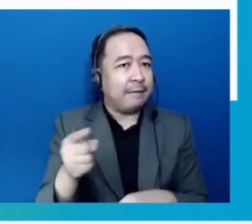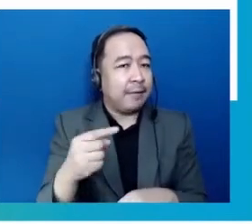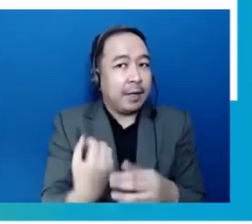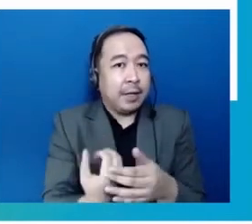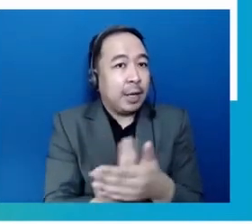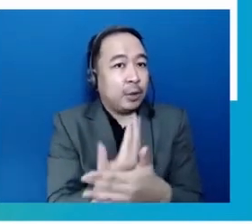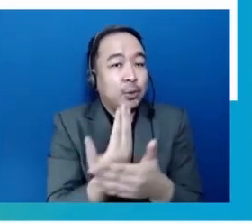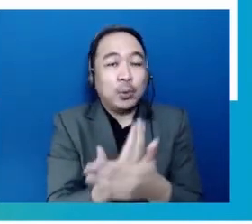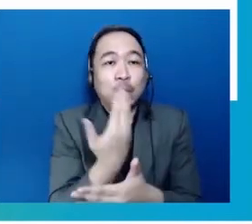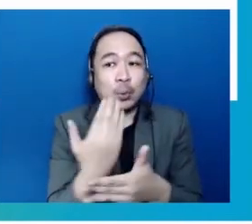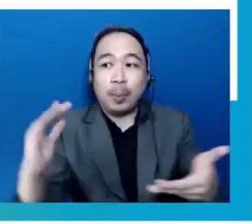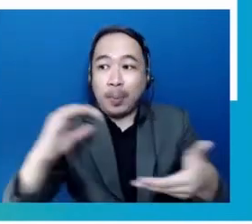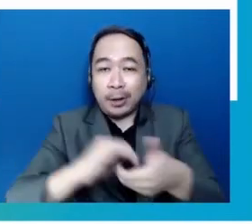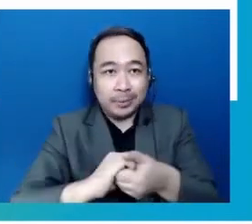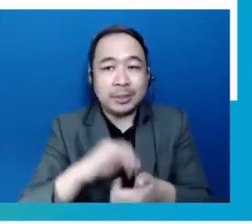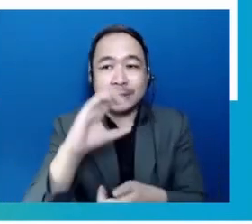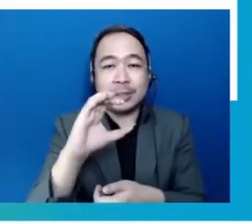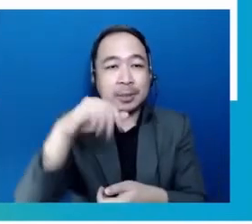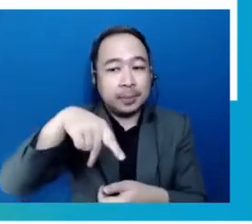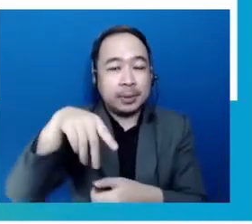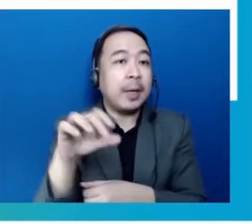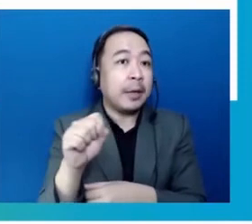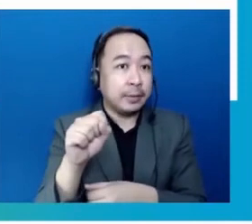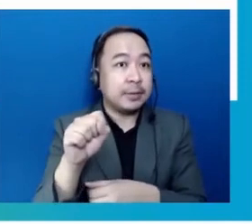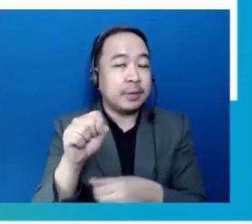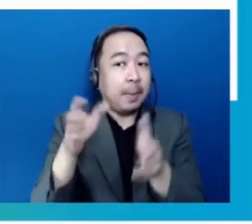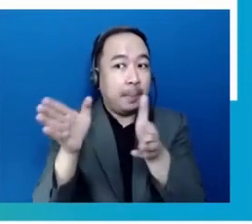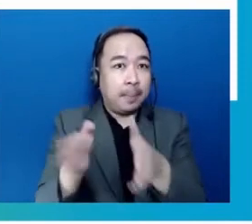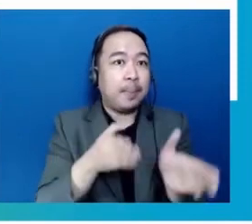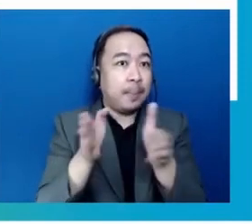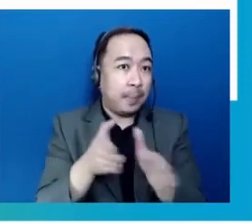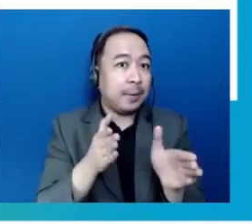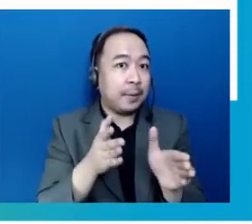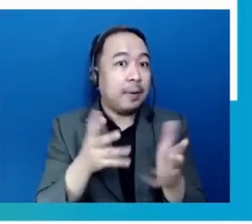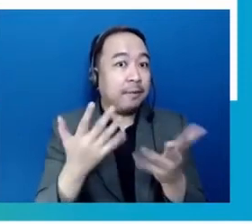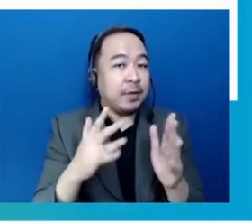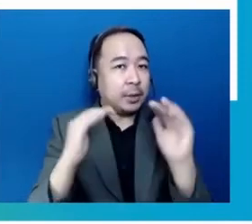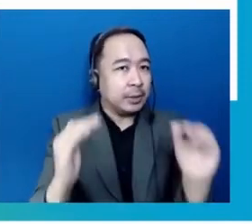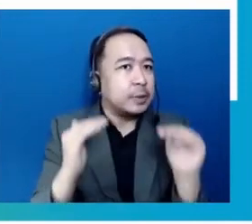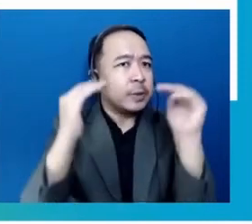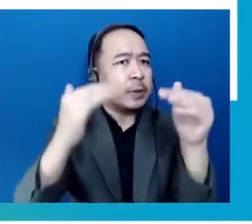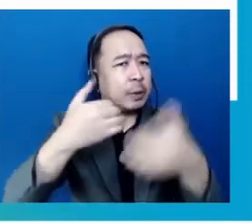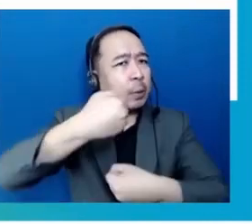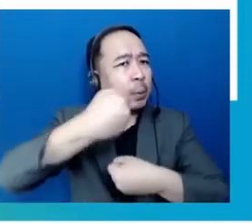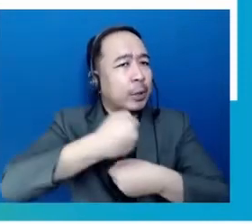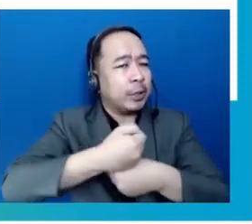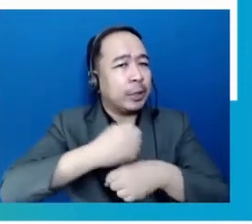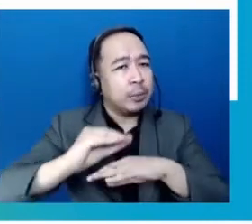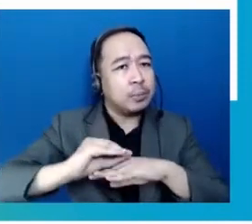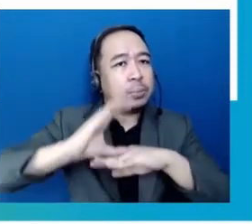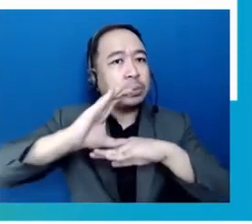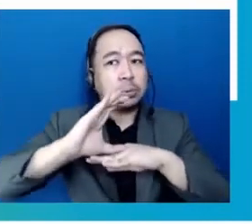strategy, CPS, is under preparation, we have pledged to step up efforts to increase engagement